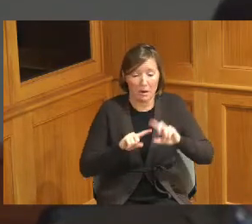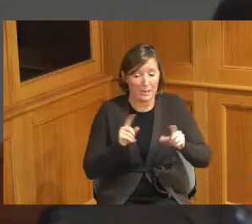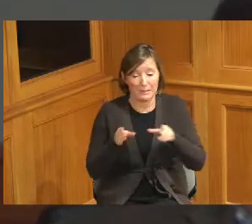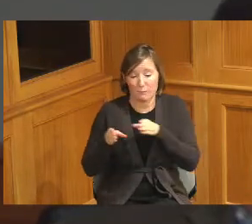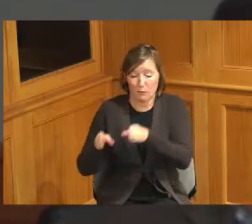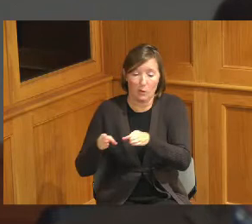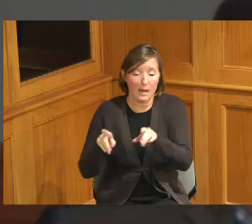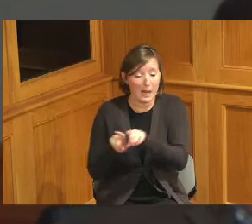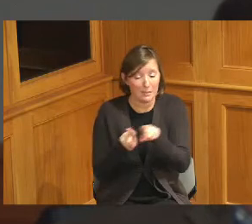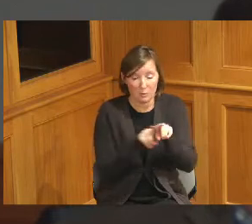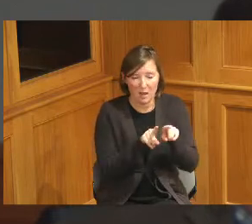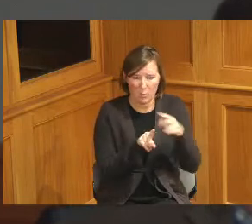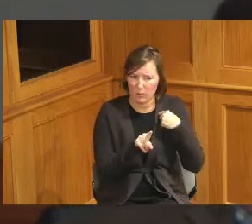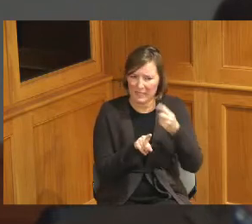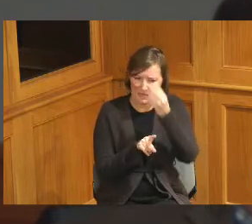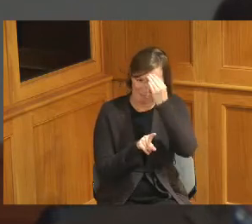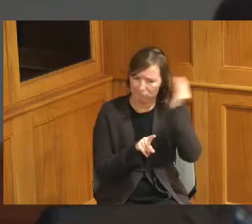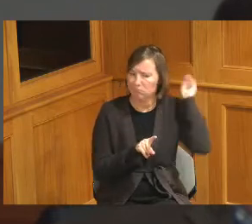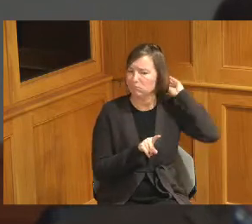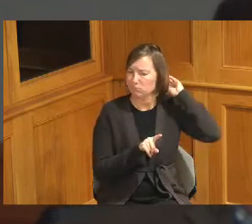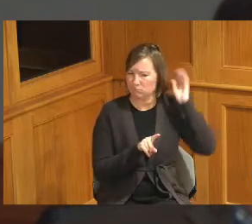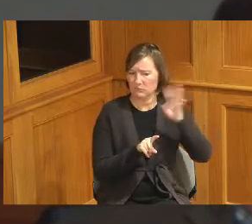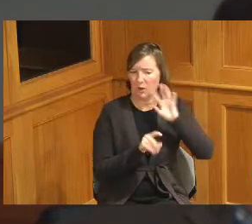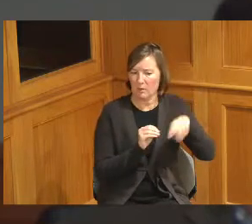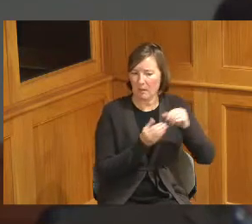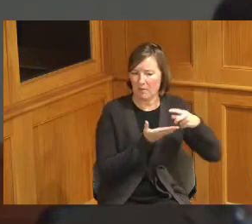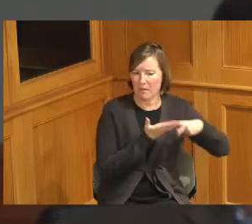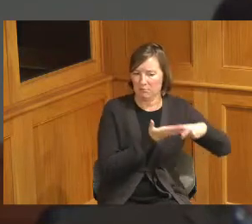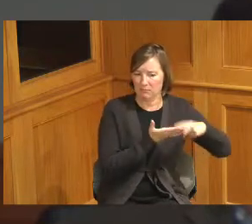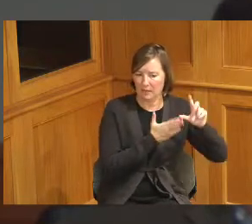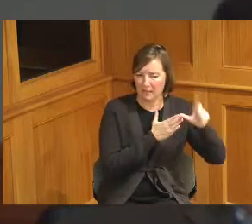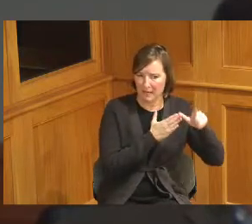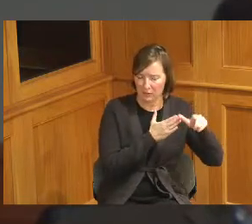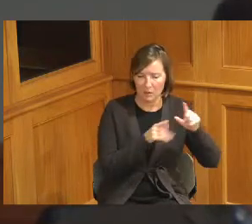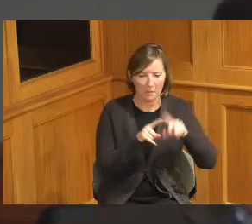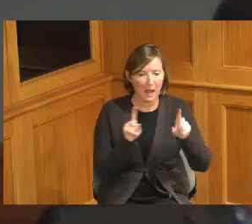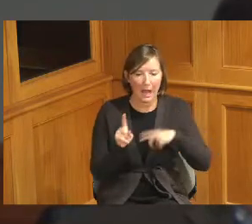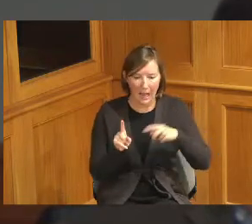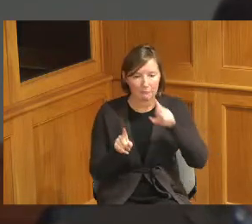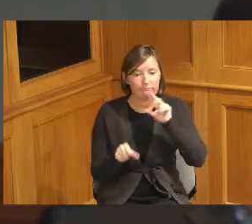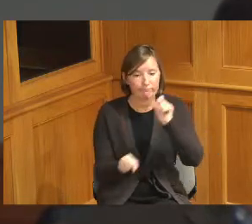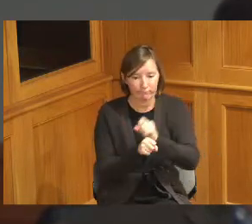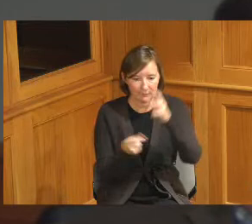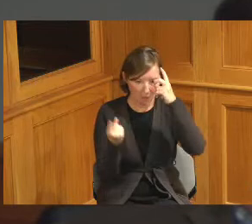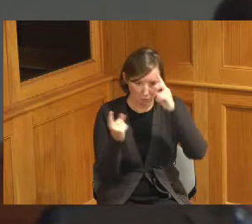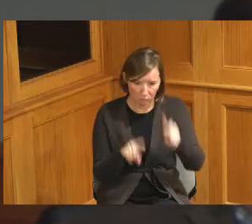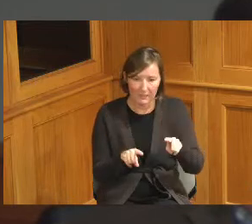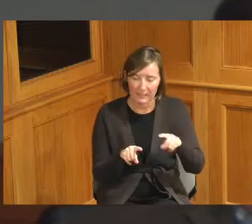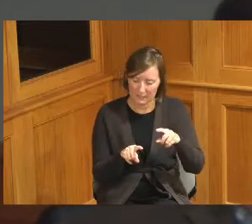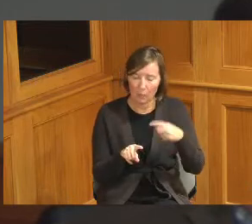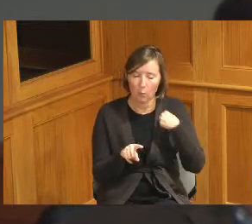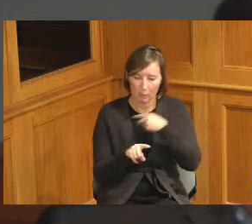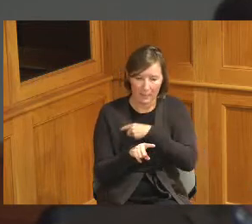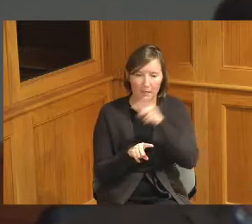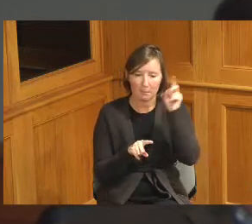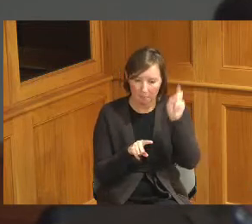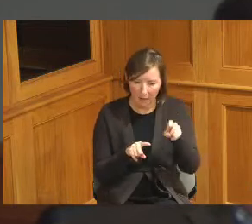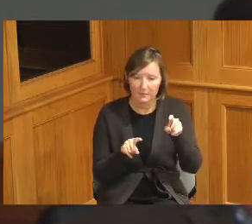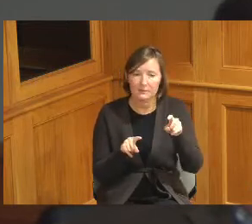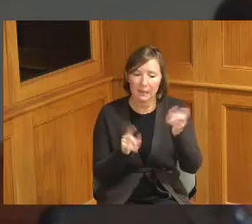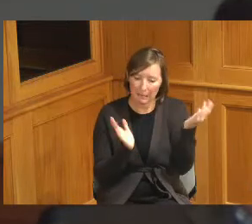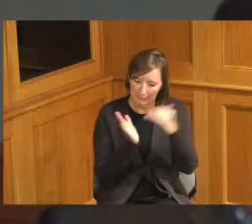we can talk about after the recommendation's out and see where you want to go. But I couldn't agree more that we have to continue to move back towards